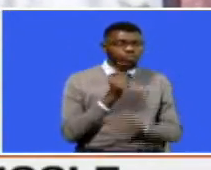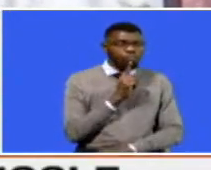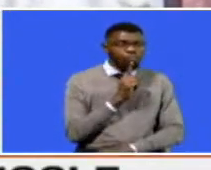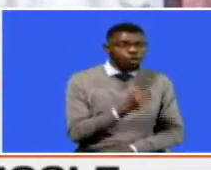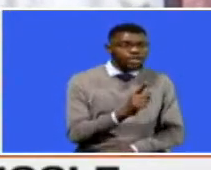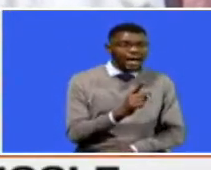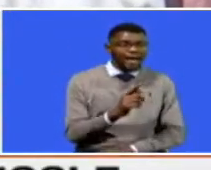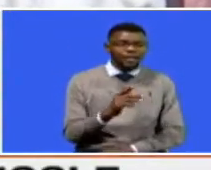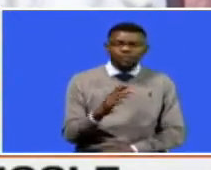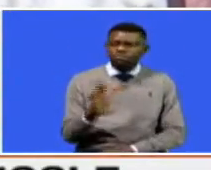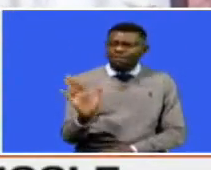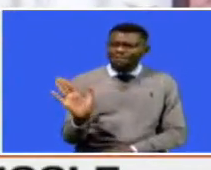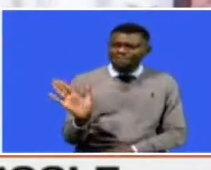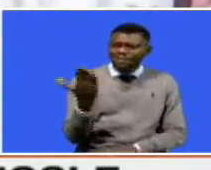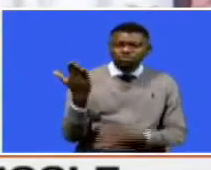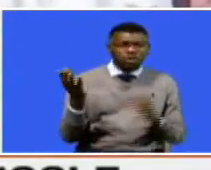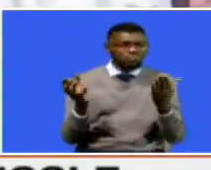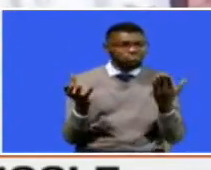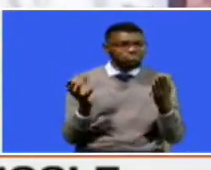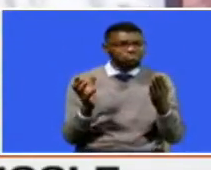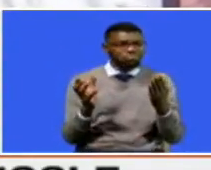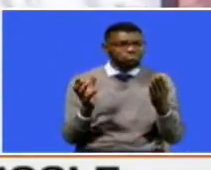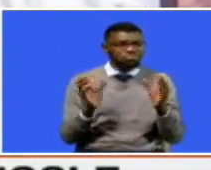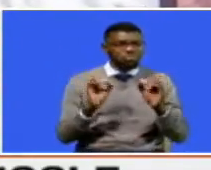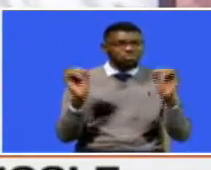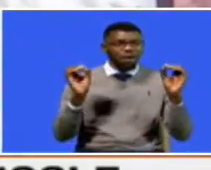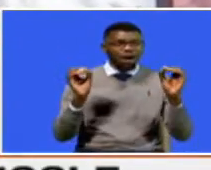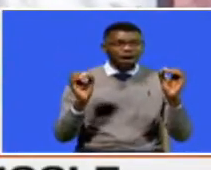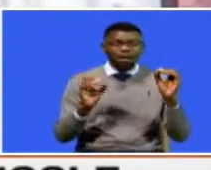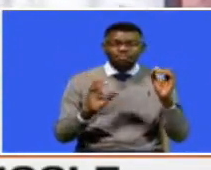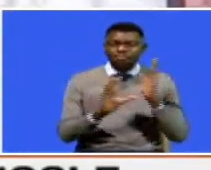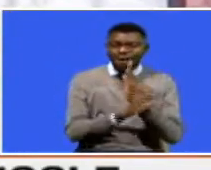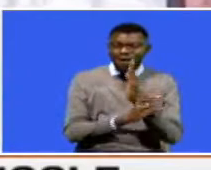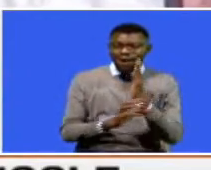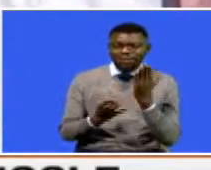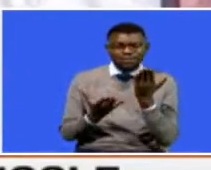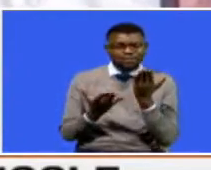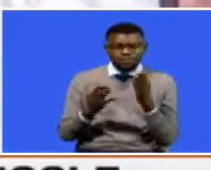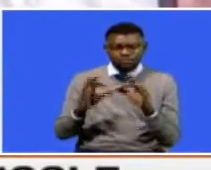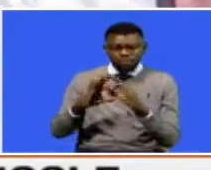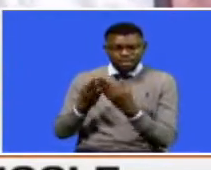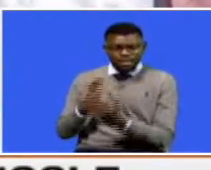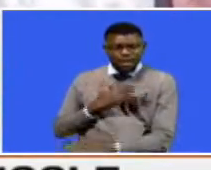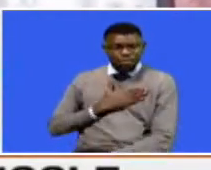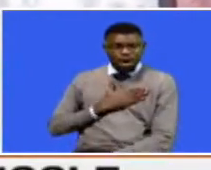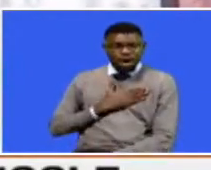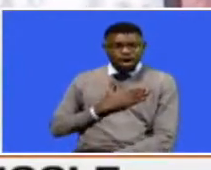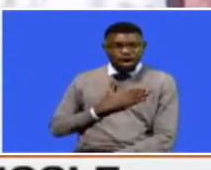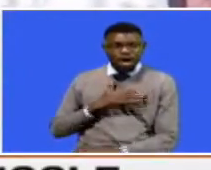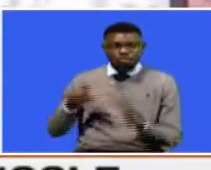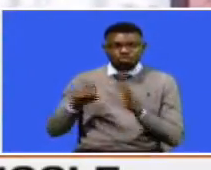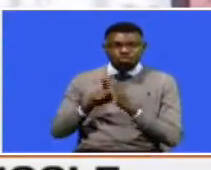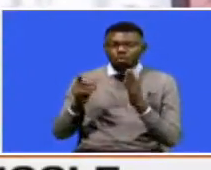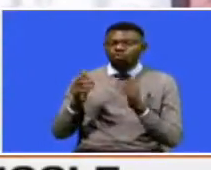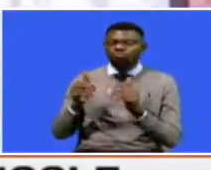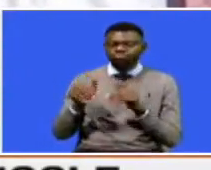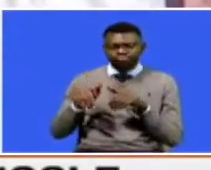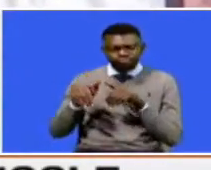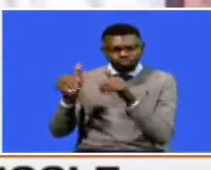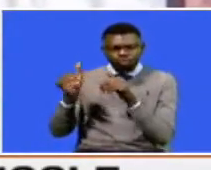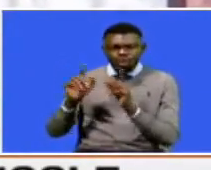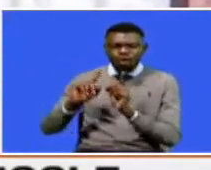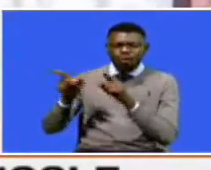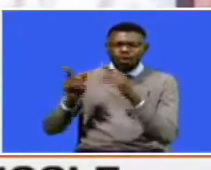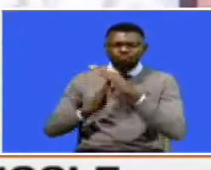order. As a family, we followed the law. We are headed to the Supreme Court to try and get what is